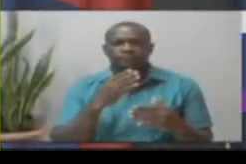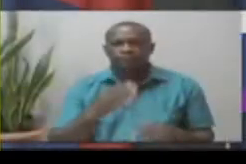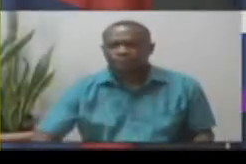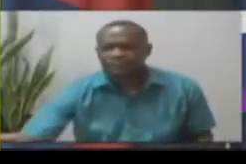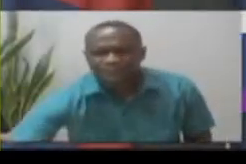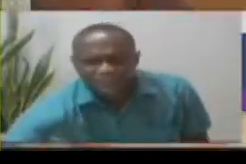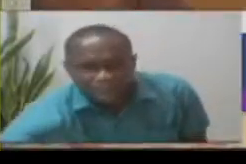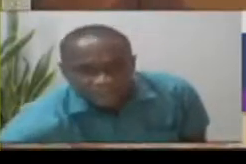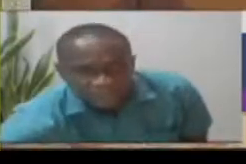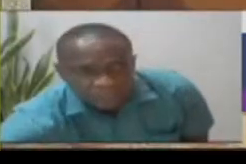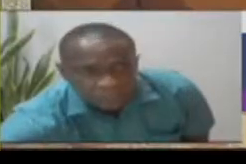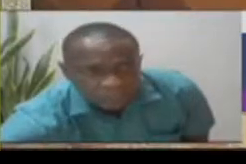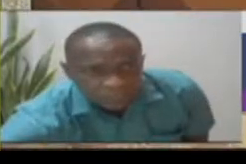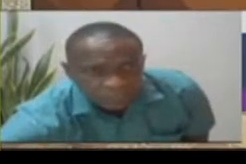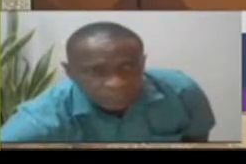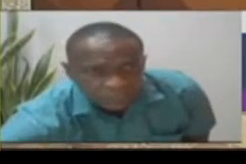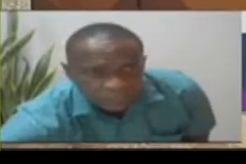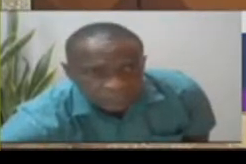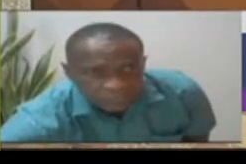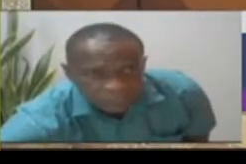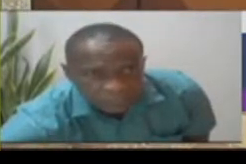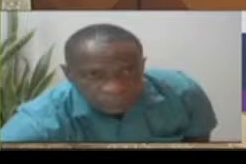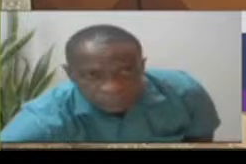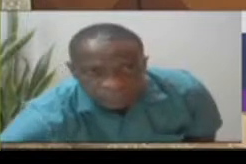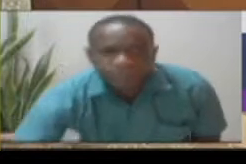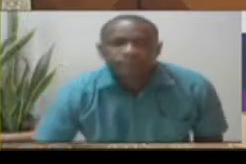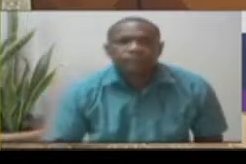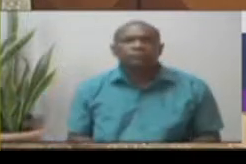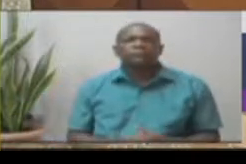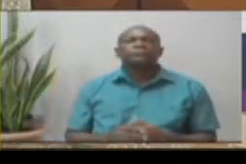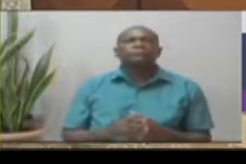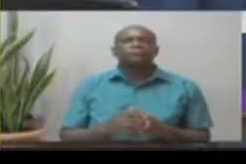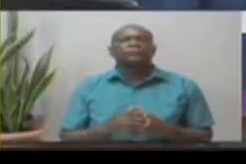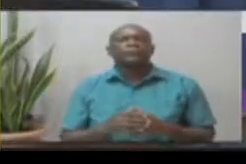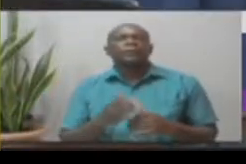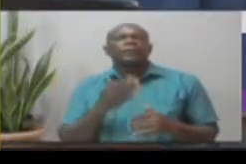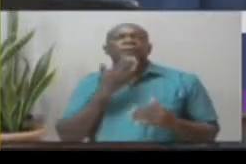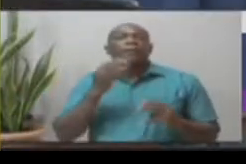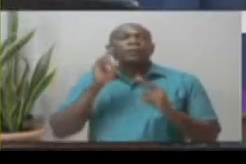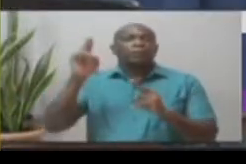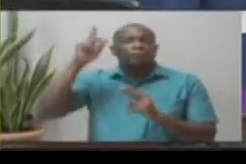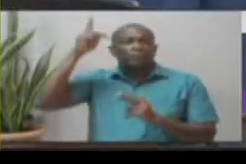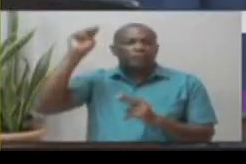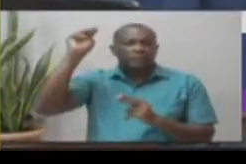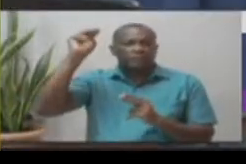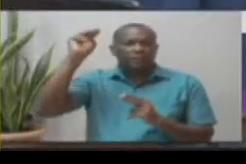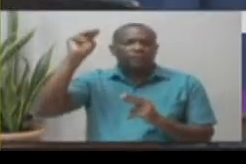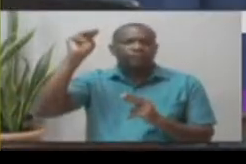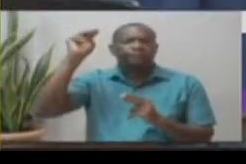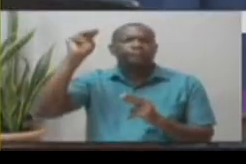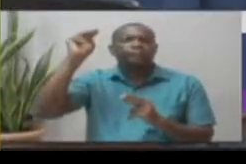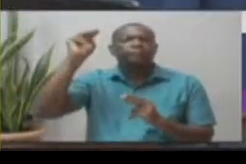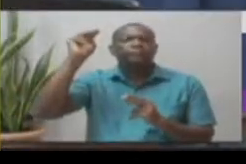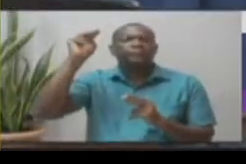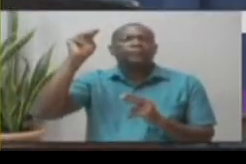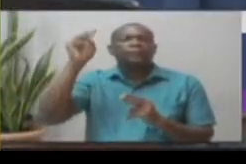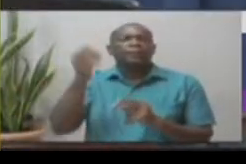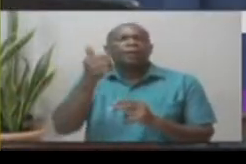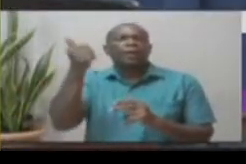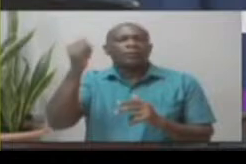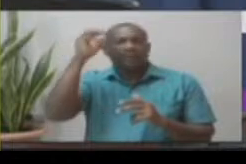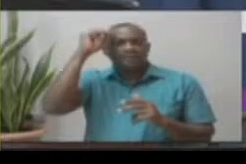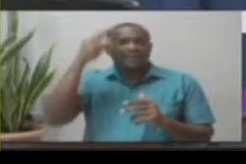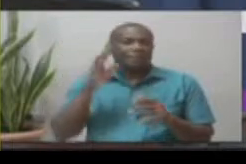program. Thank you very much, Honorable Prime Minister. My colleagues, Ministers Young and Minister